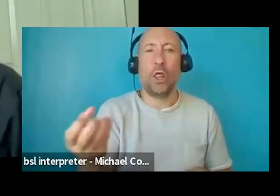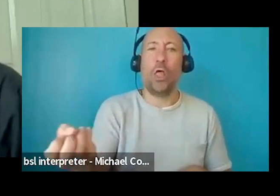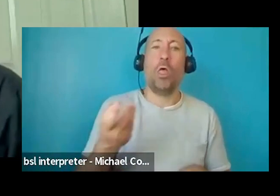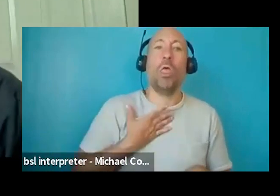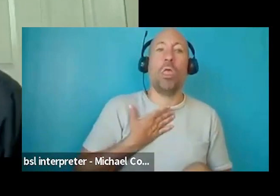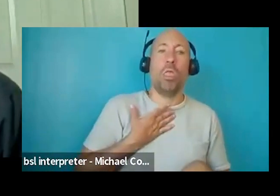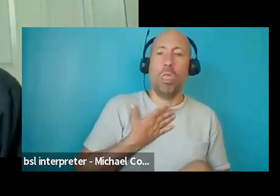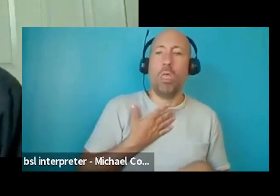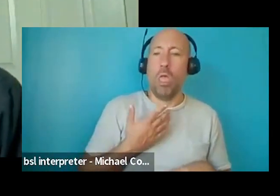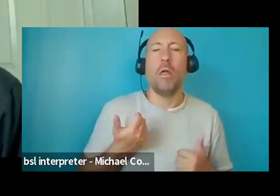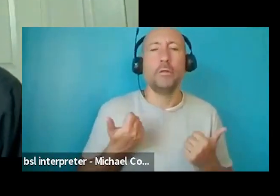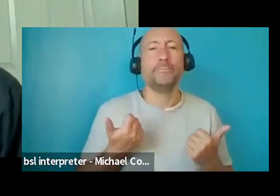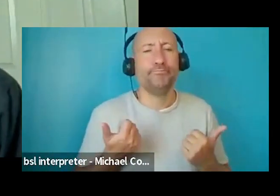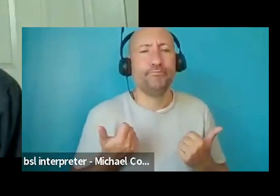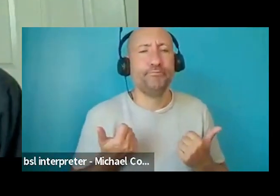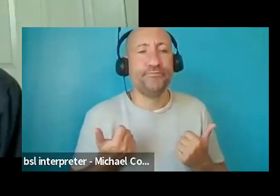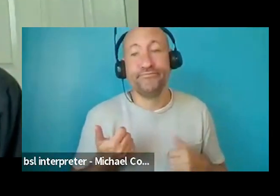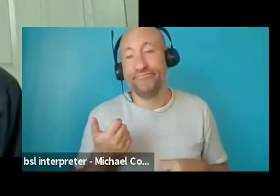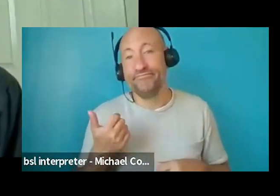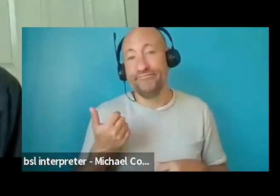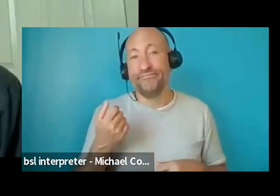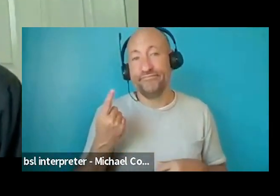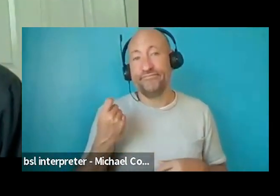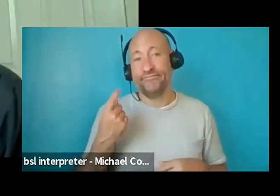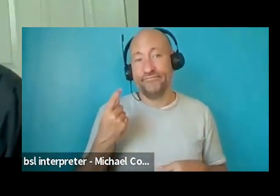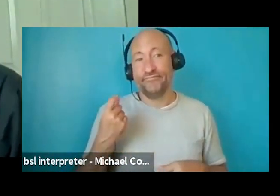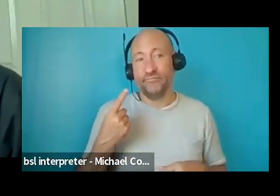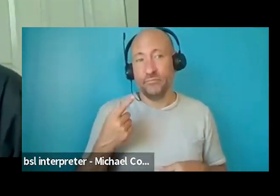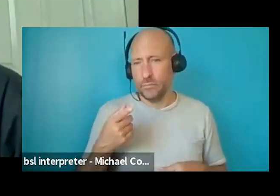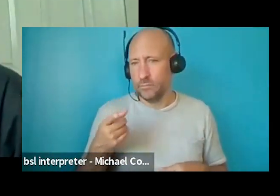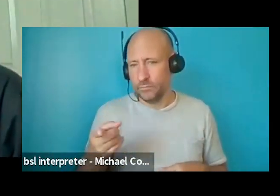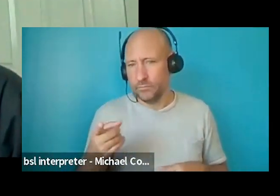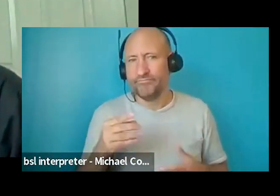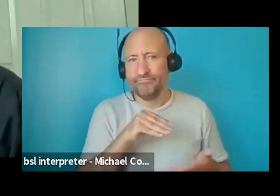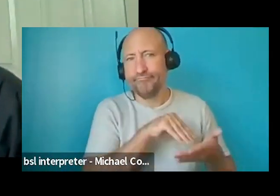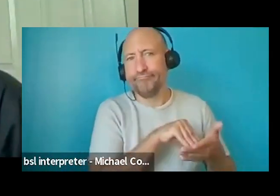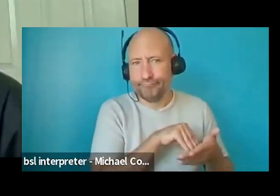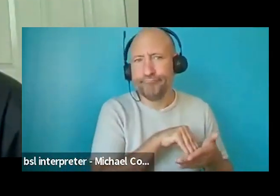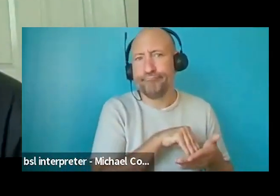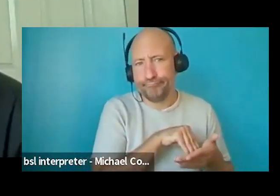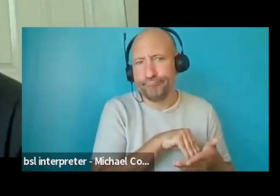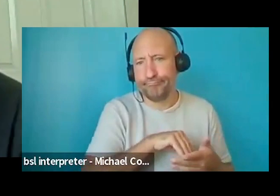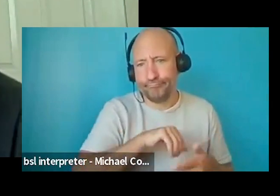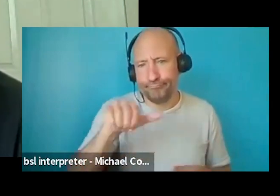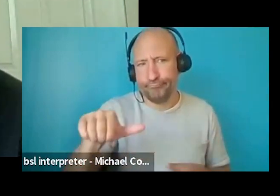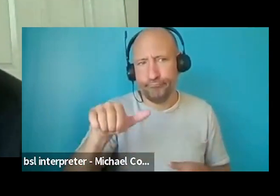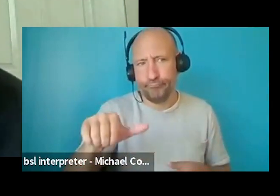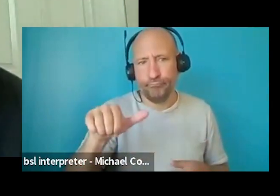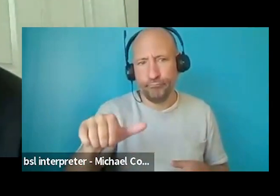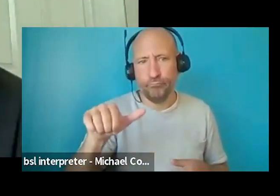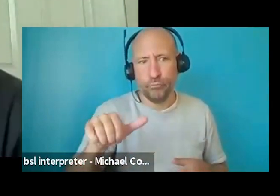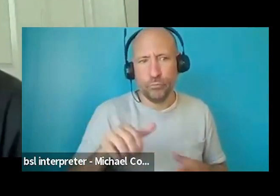there. But yes, we'll take that into consideration.